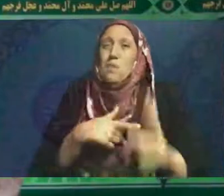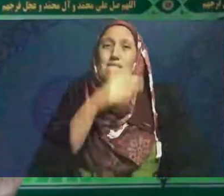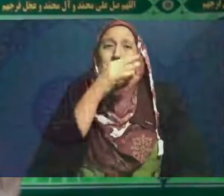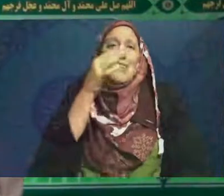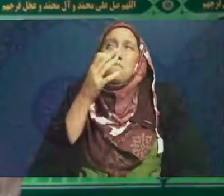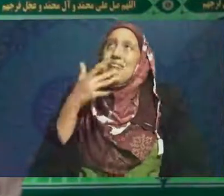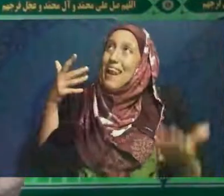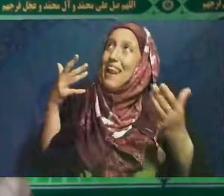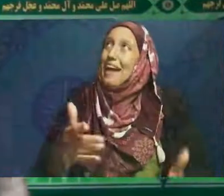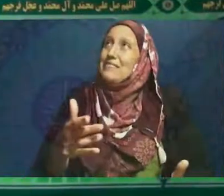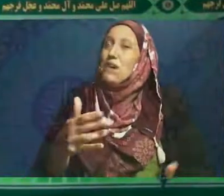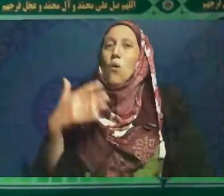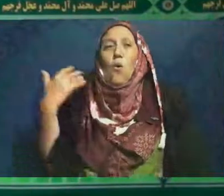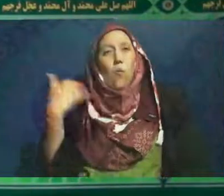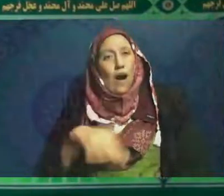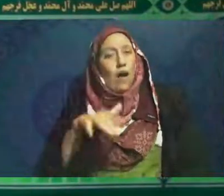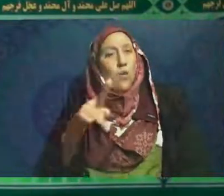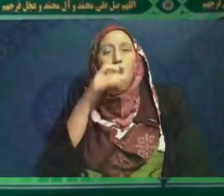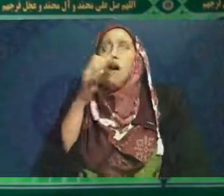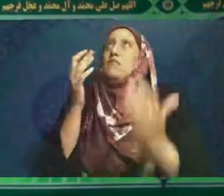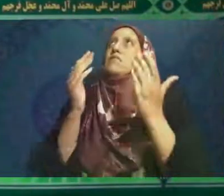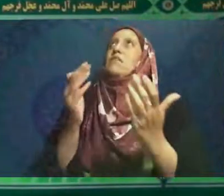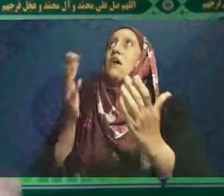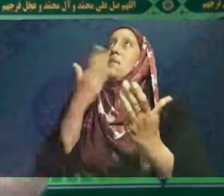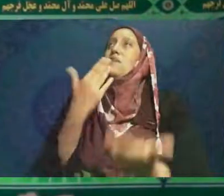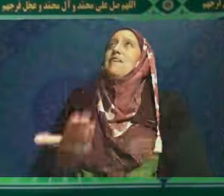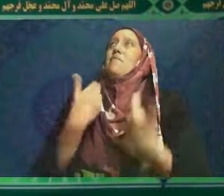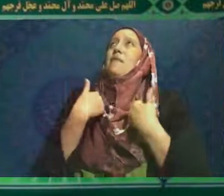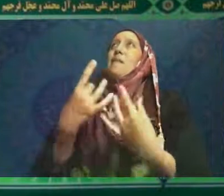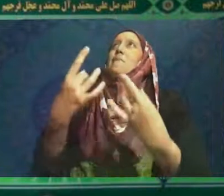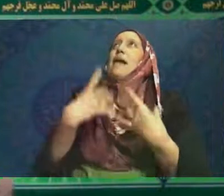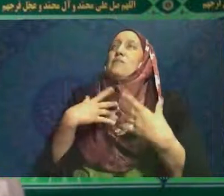God, you need tawassul, and you need the intercession from the other side.